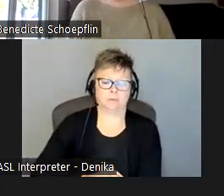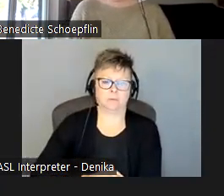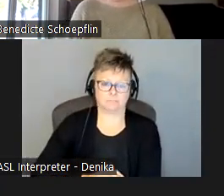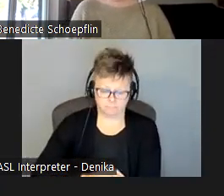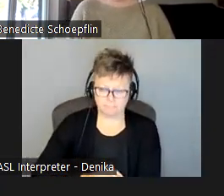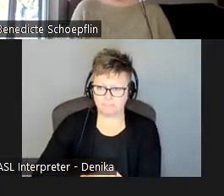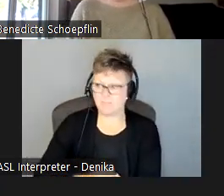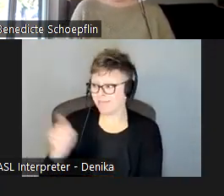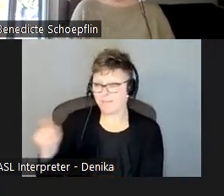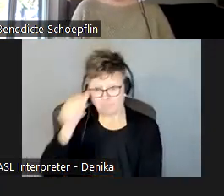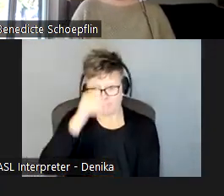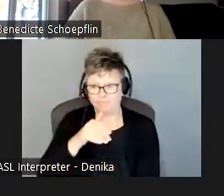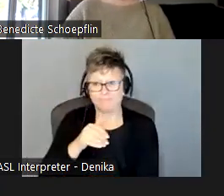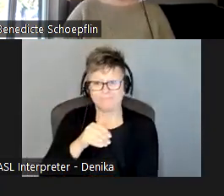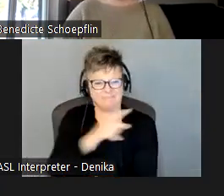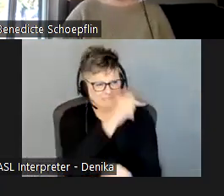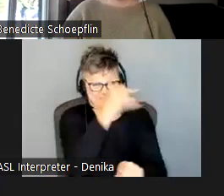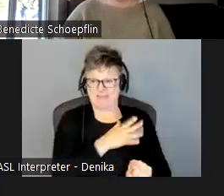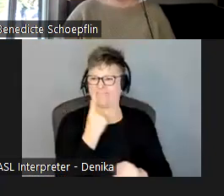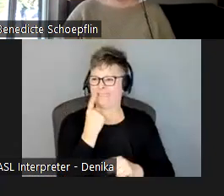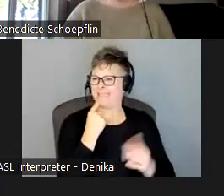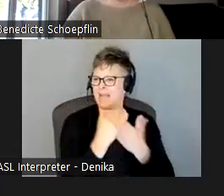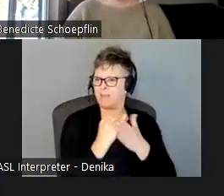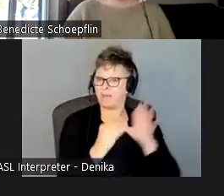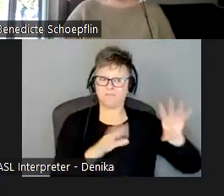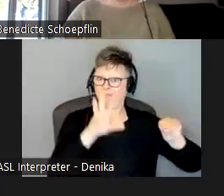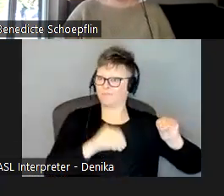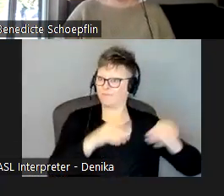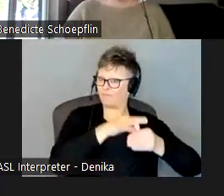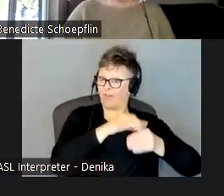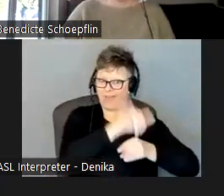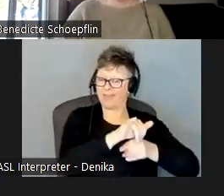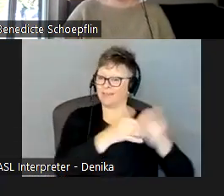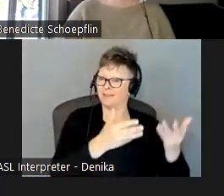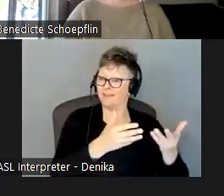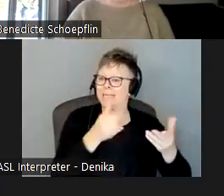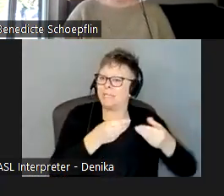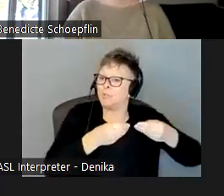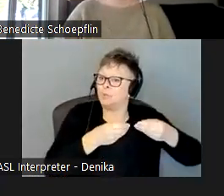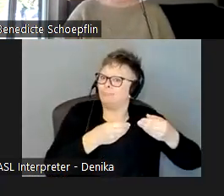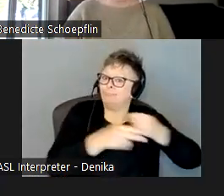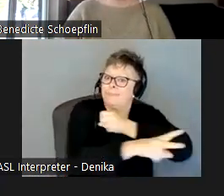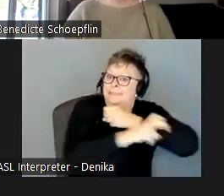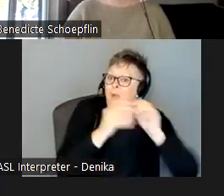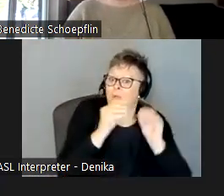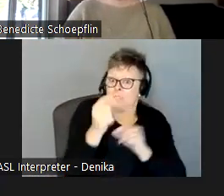said earlier, the 50-50 draw, that's a success story for me because he didn't lose any more money.